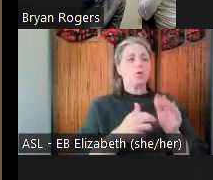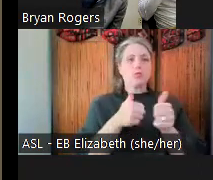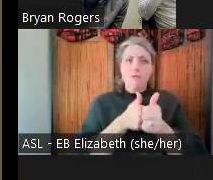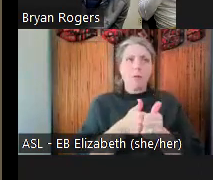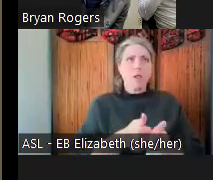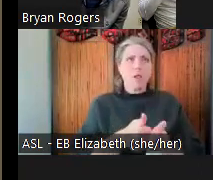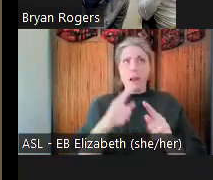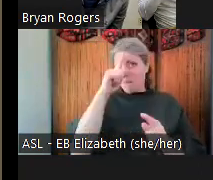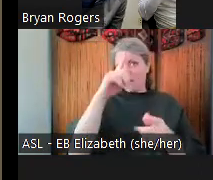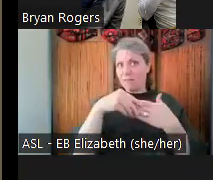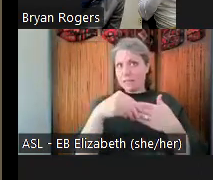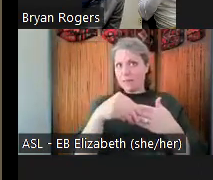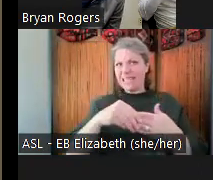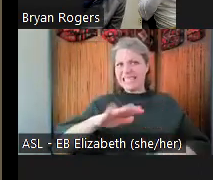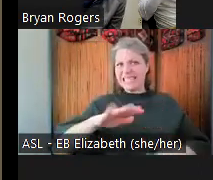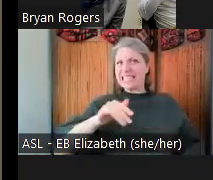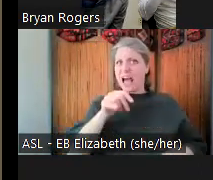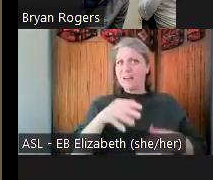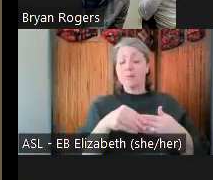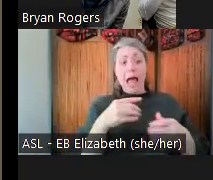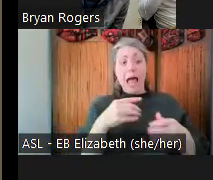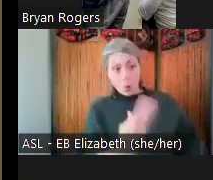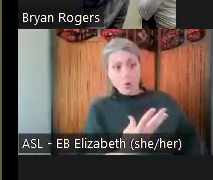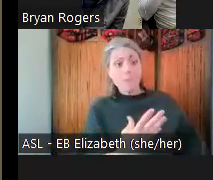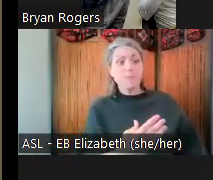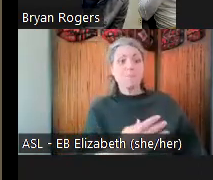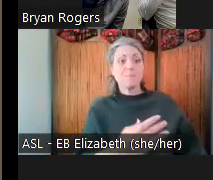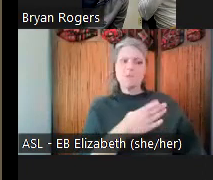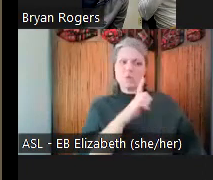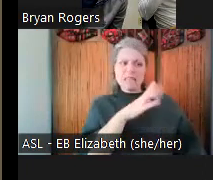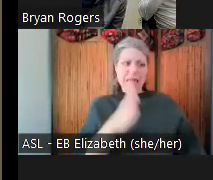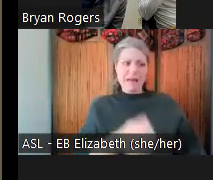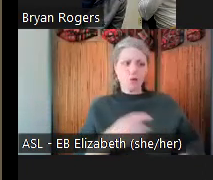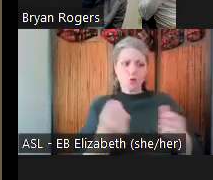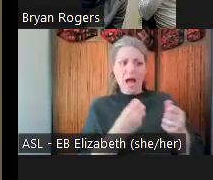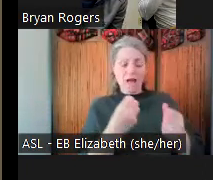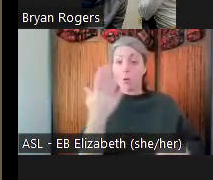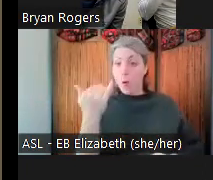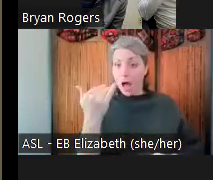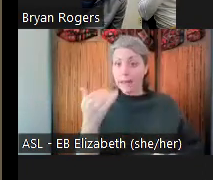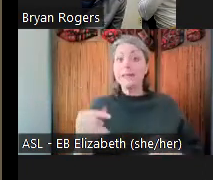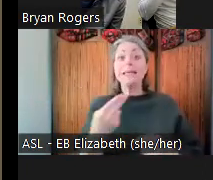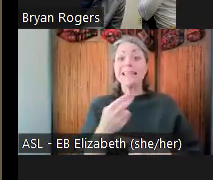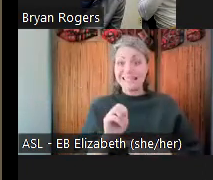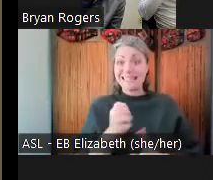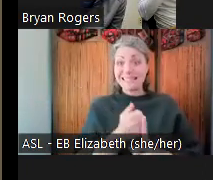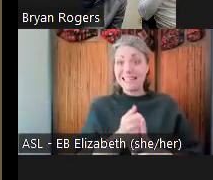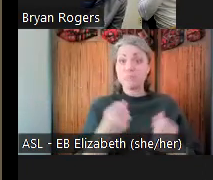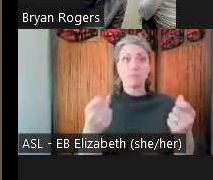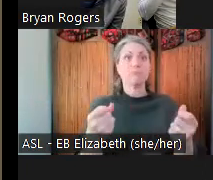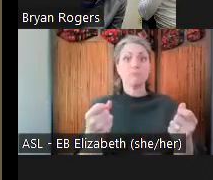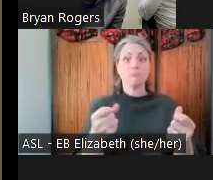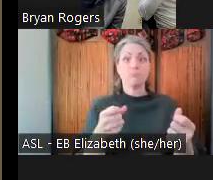his mental flexibility I told him he should probably never drive. What he would do is we might be at a traffic light intersection